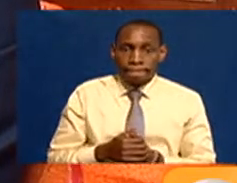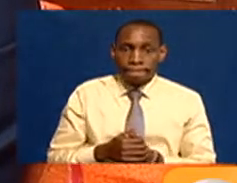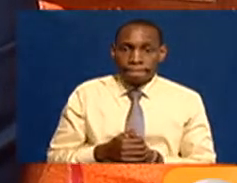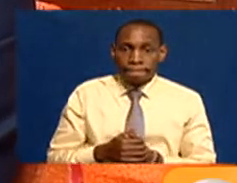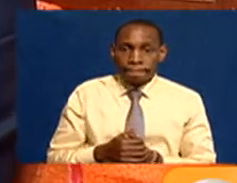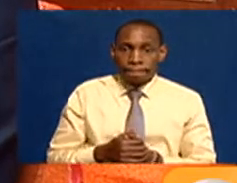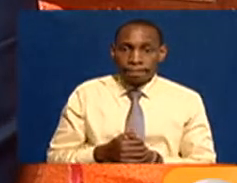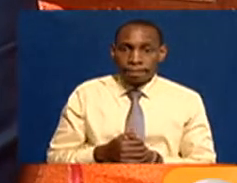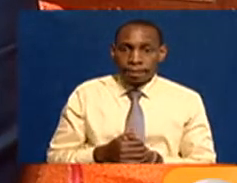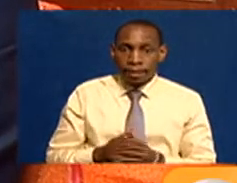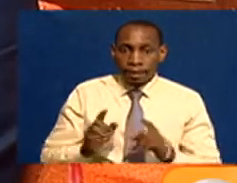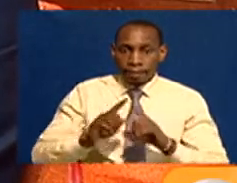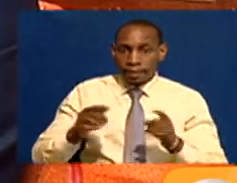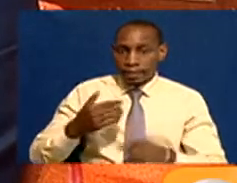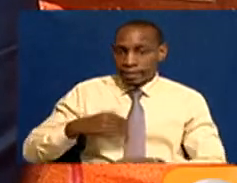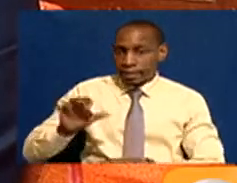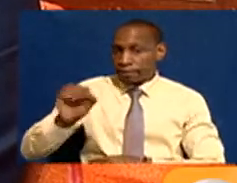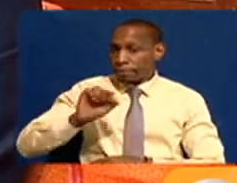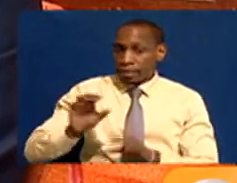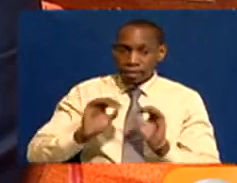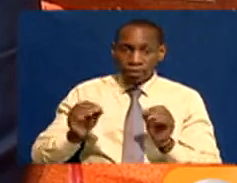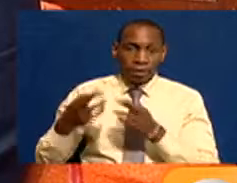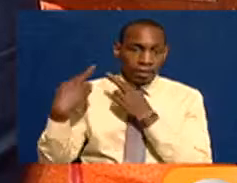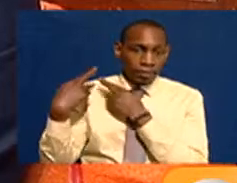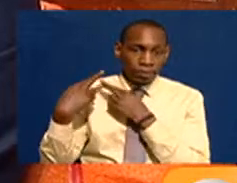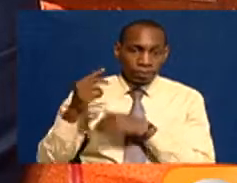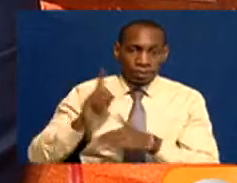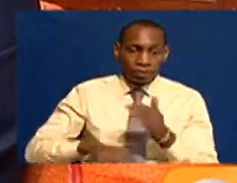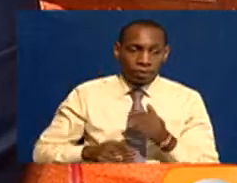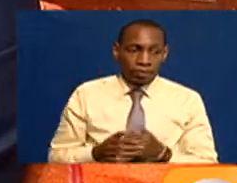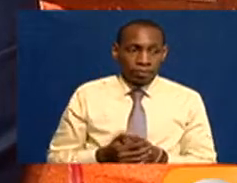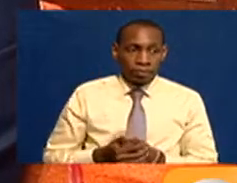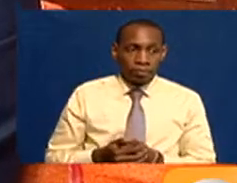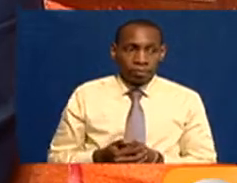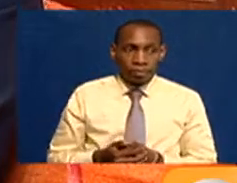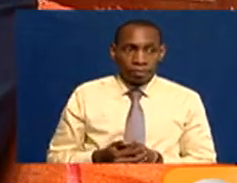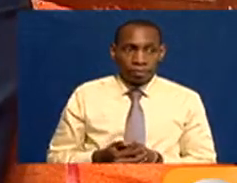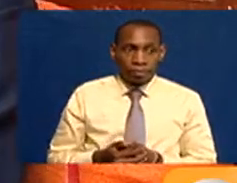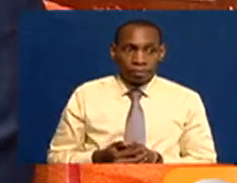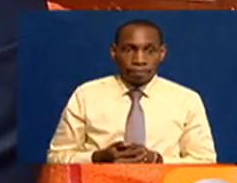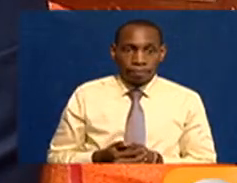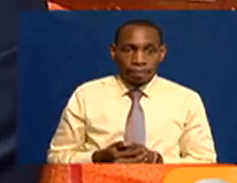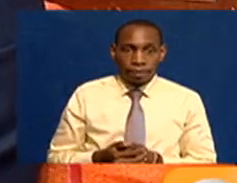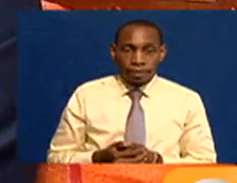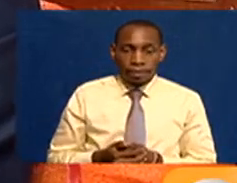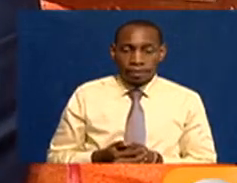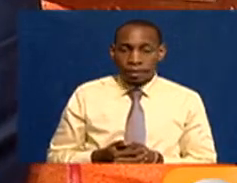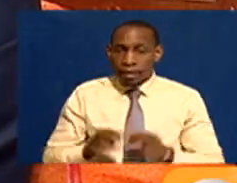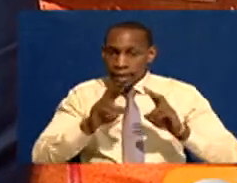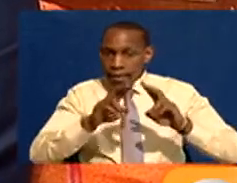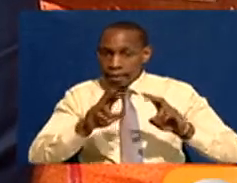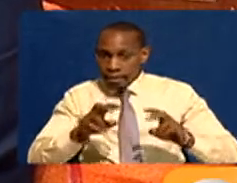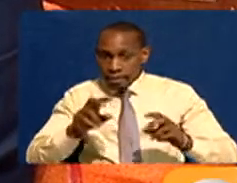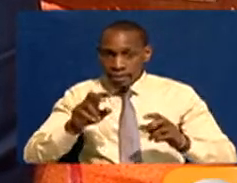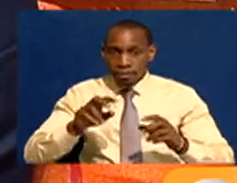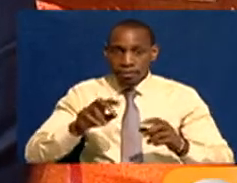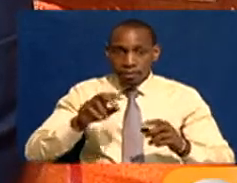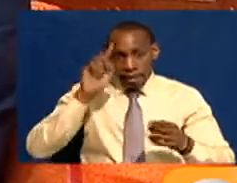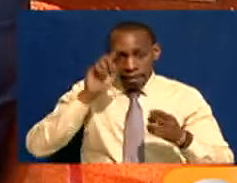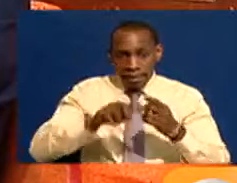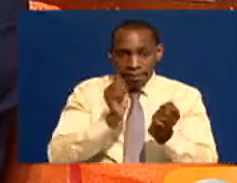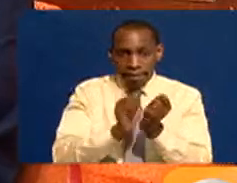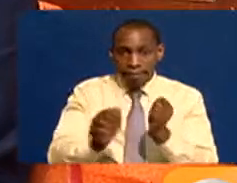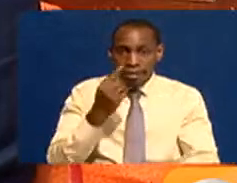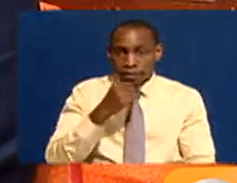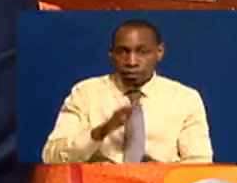to be one of those cabinet secretaries whose responsibility is who goes to office looking for whom can I punish and whom